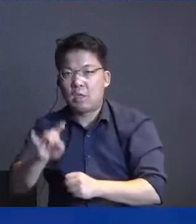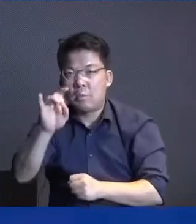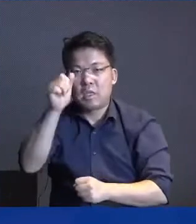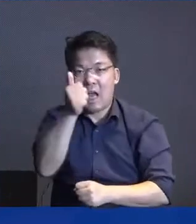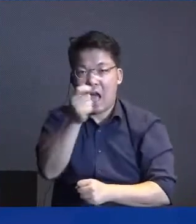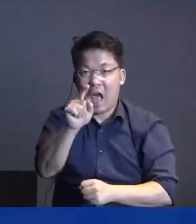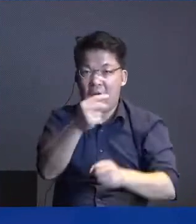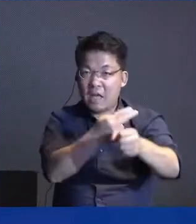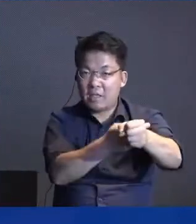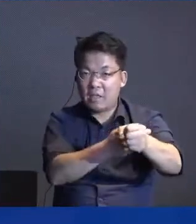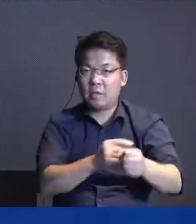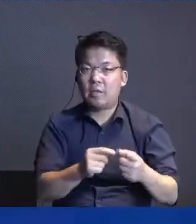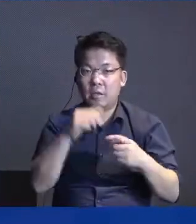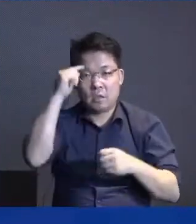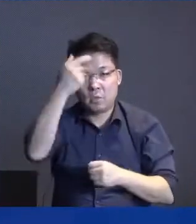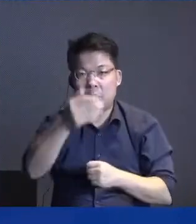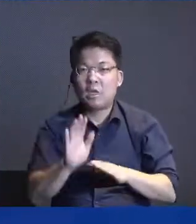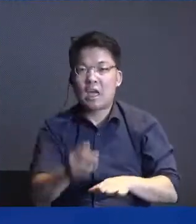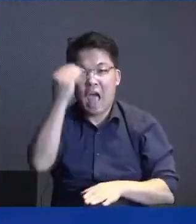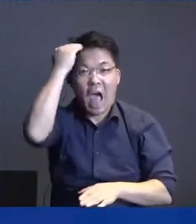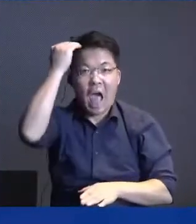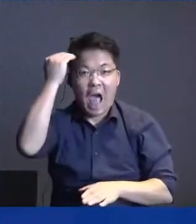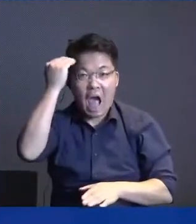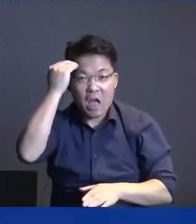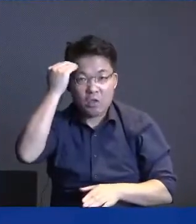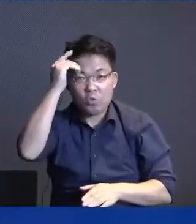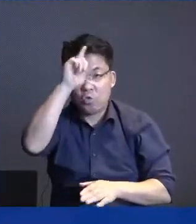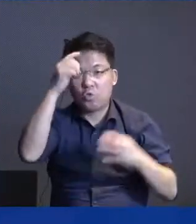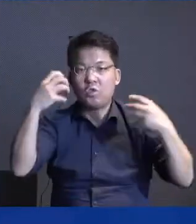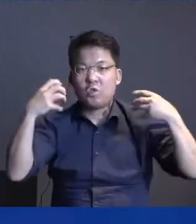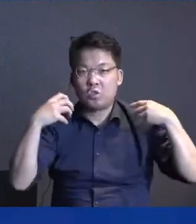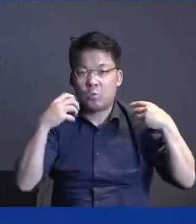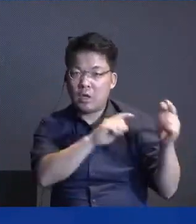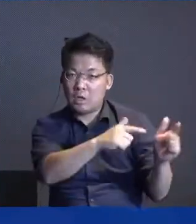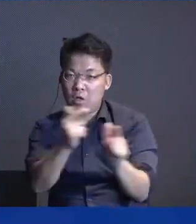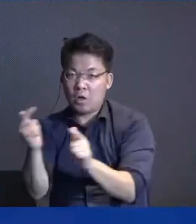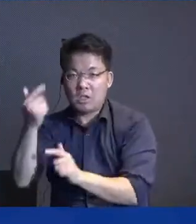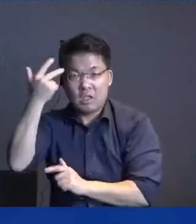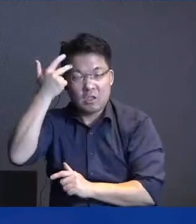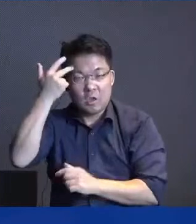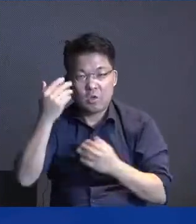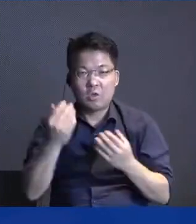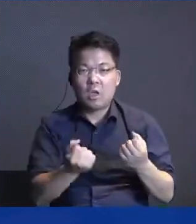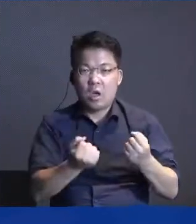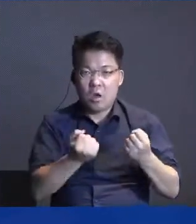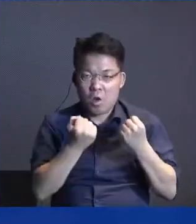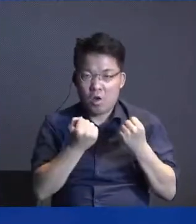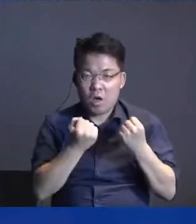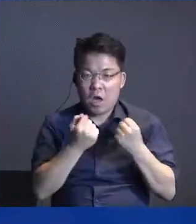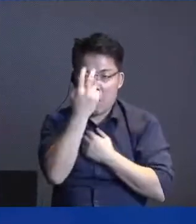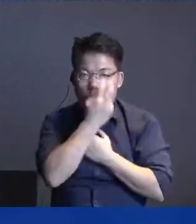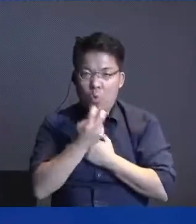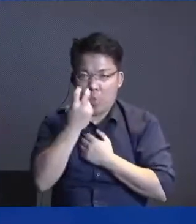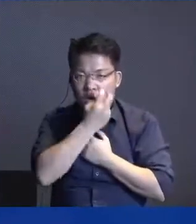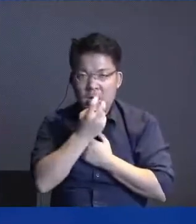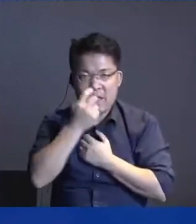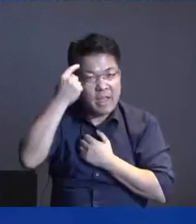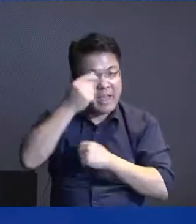has developed various mental health care plans to enhance mental health across the life